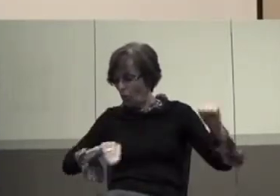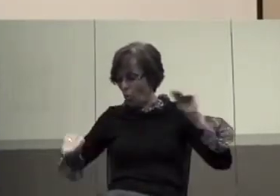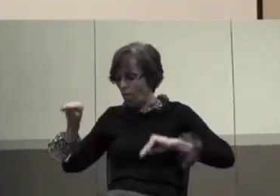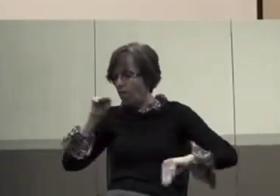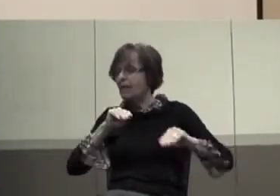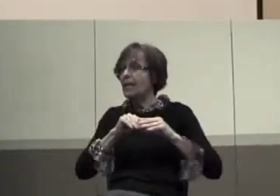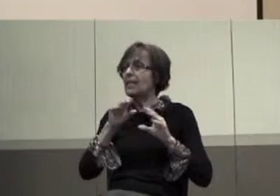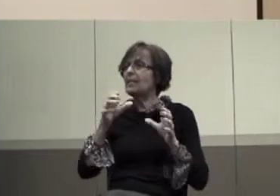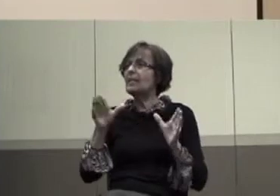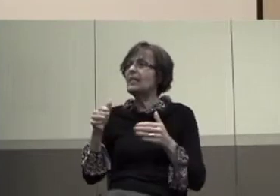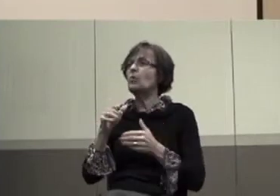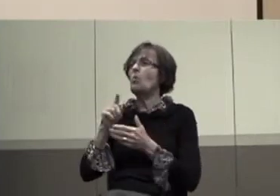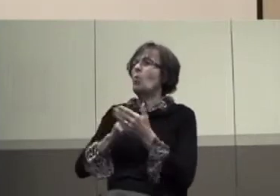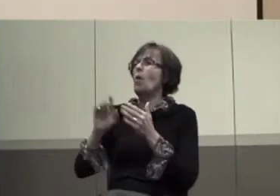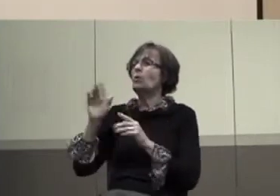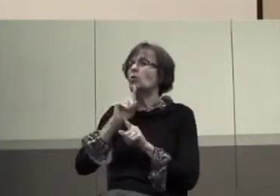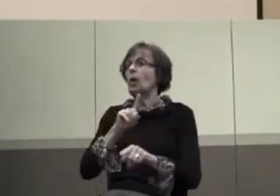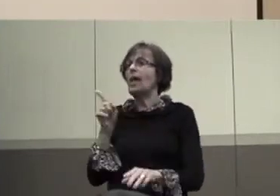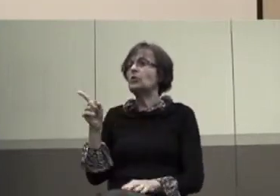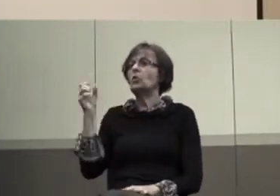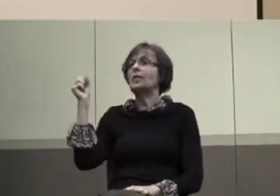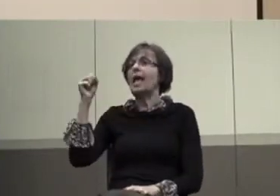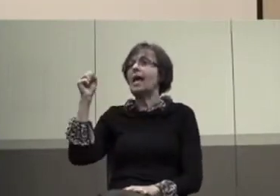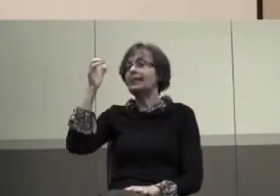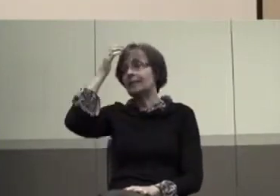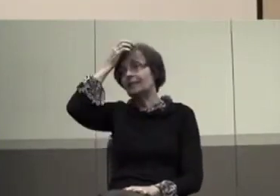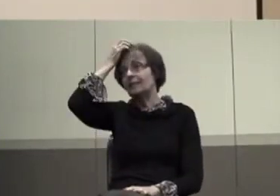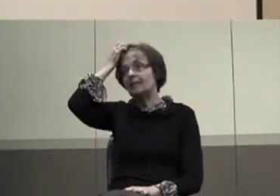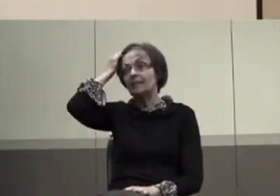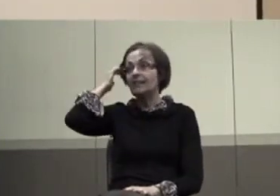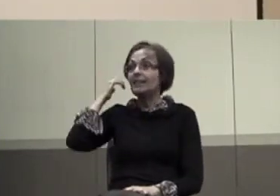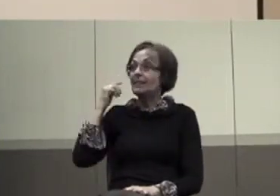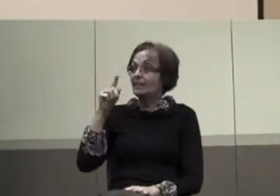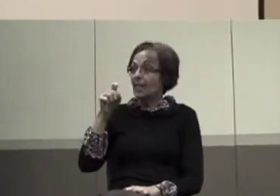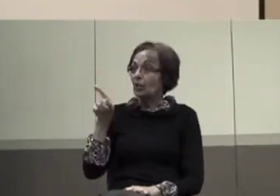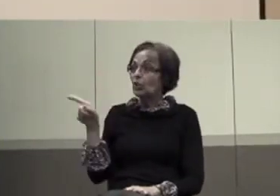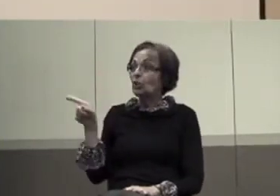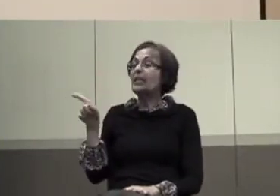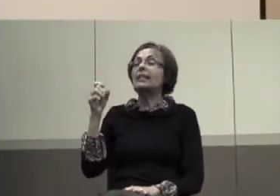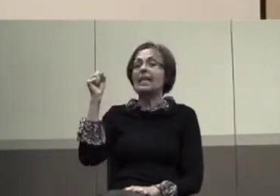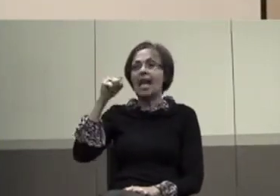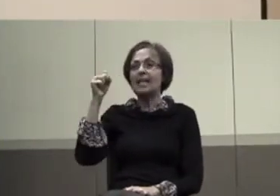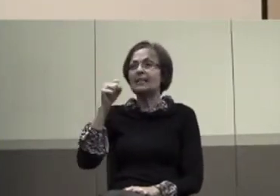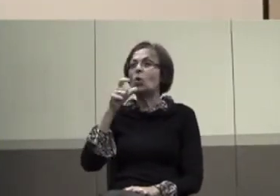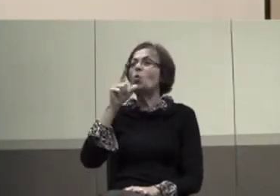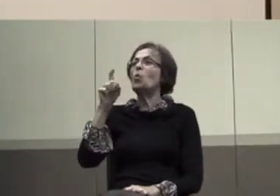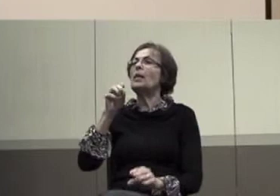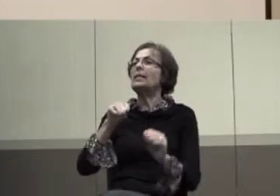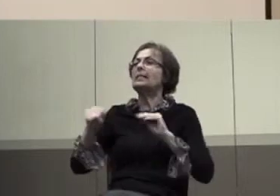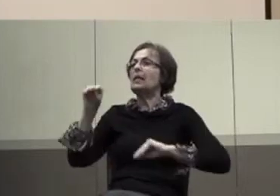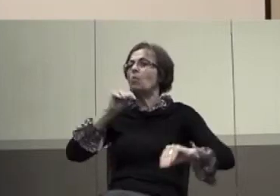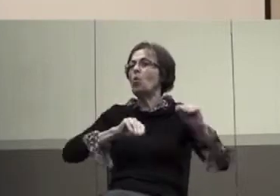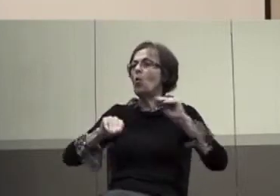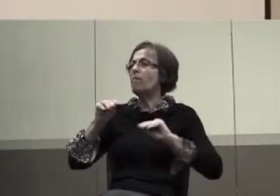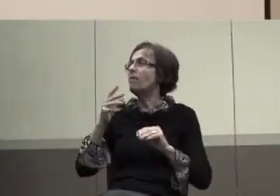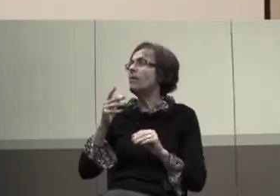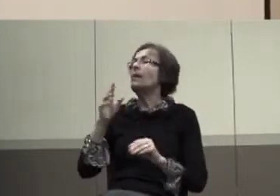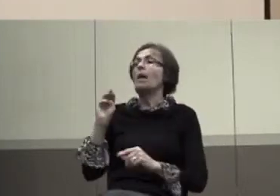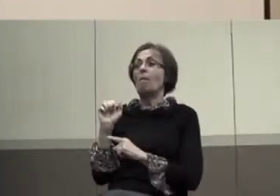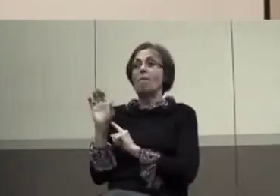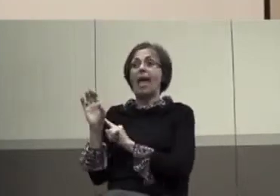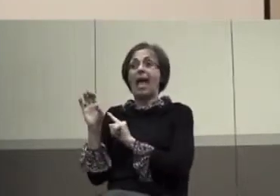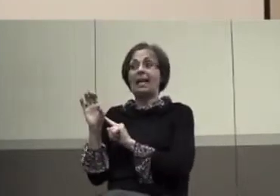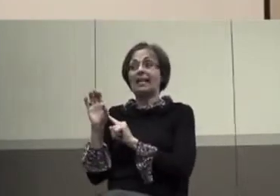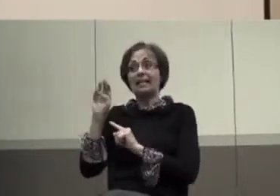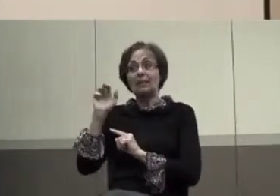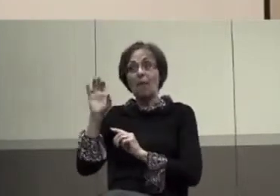classroom? What would her answer be? Yes. Does she? Yes. Who needs to move? Mac. Is